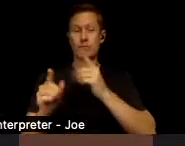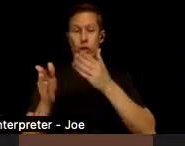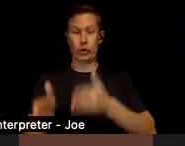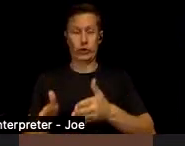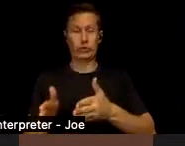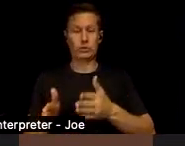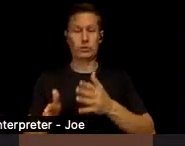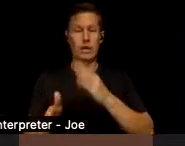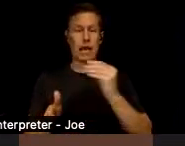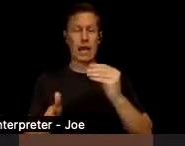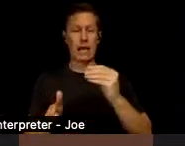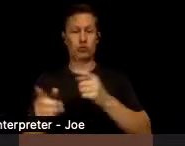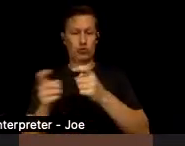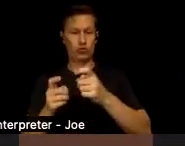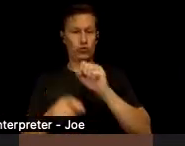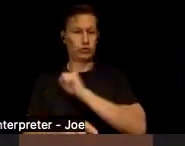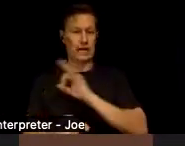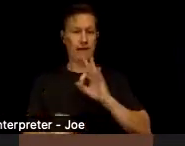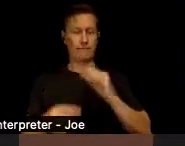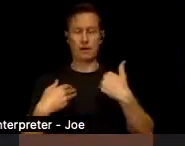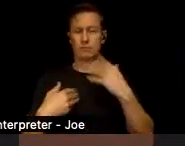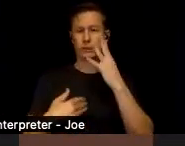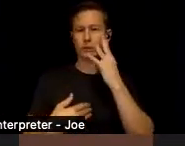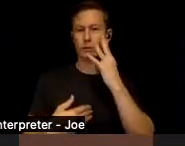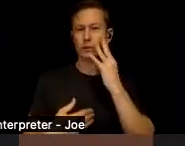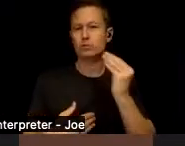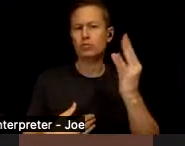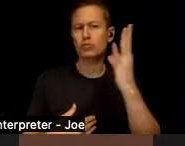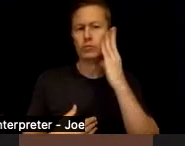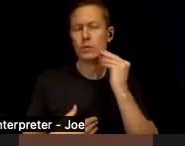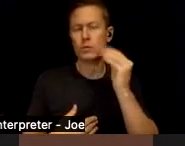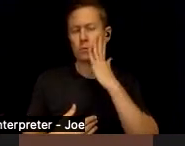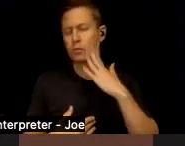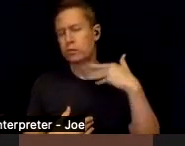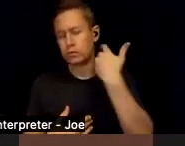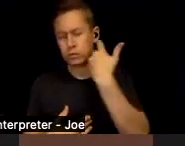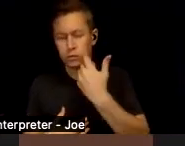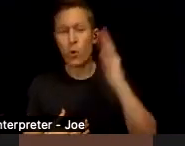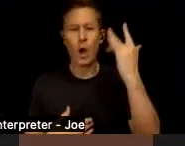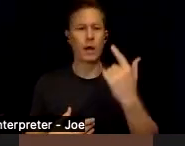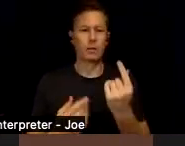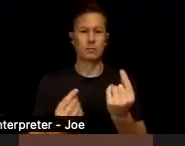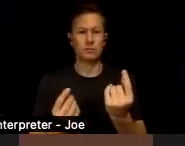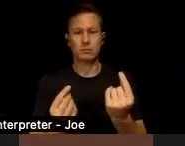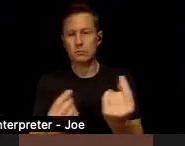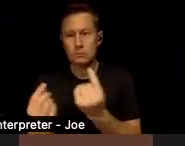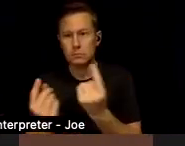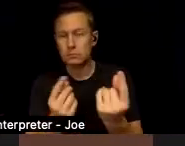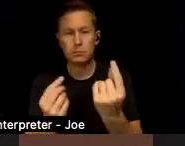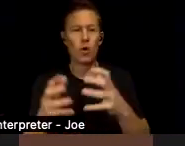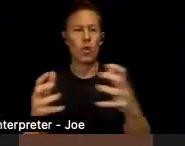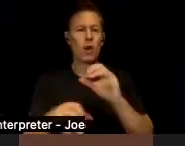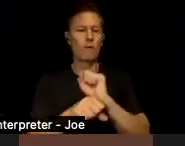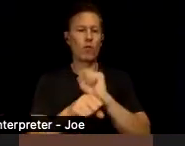staff have an incredible experience level just due to they do a lot of this. As I just mentioned, I'm in New Mexico at the